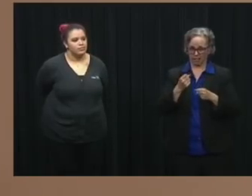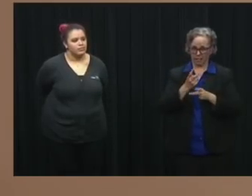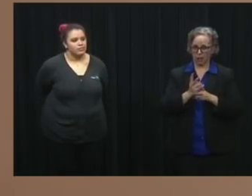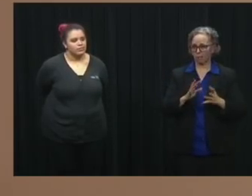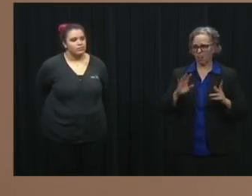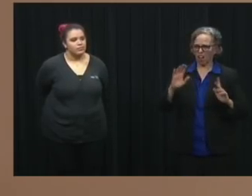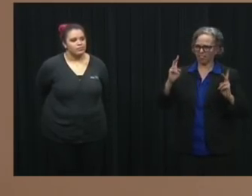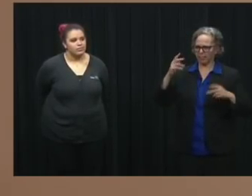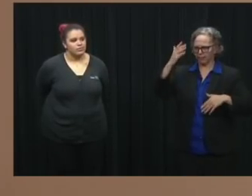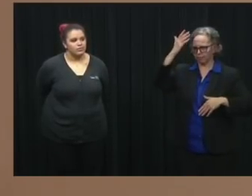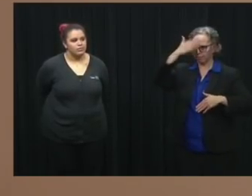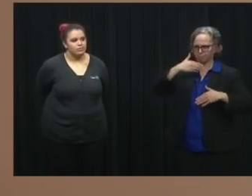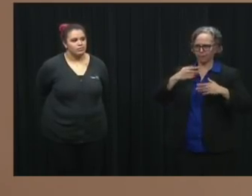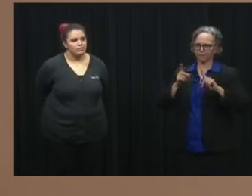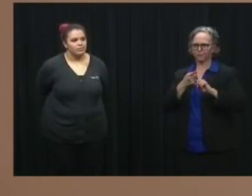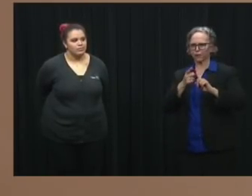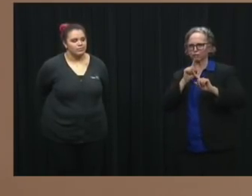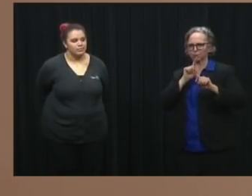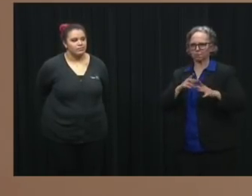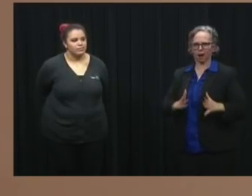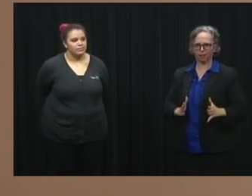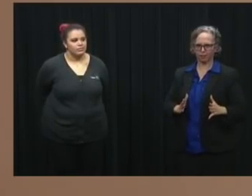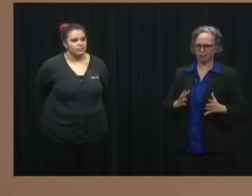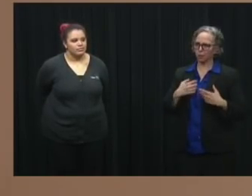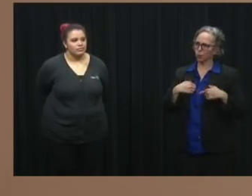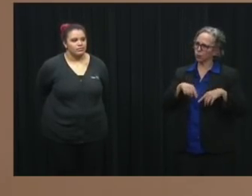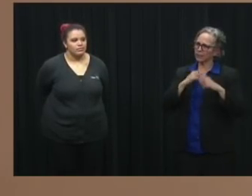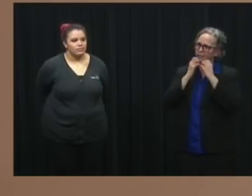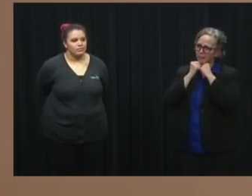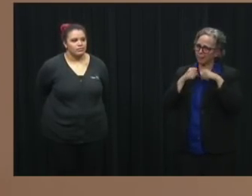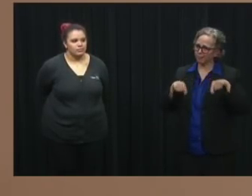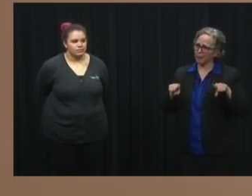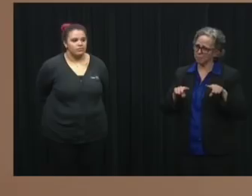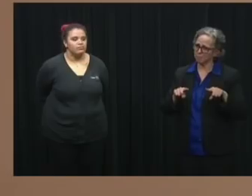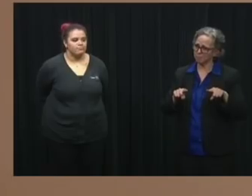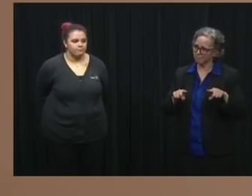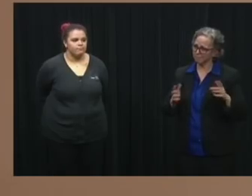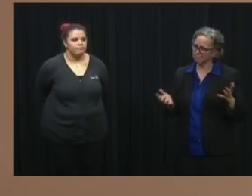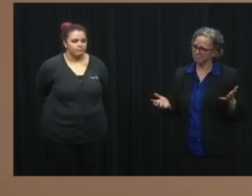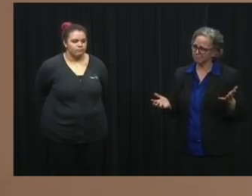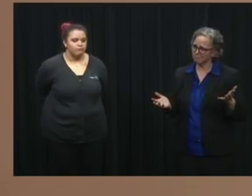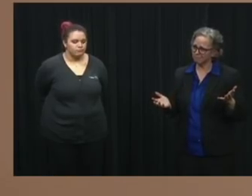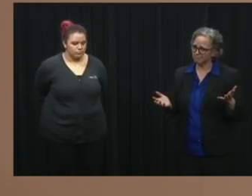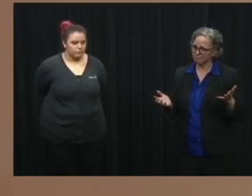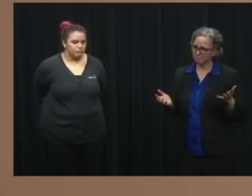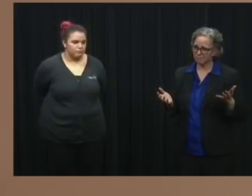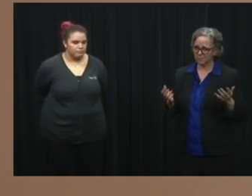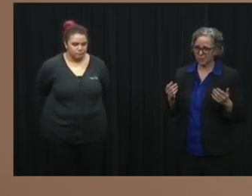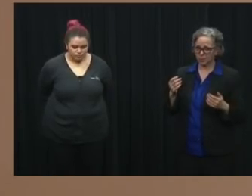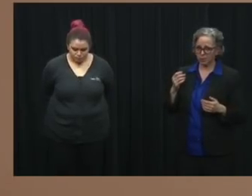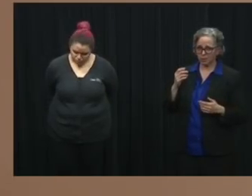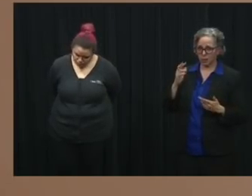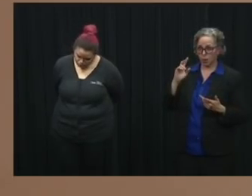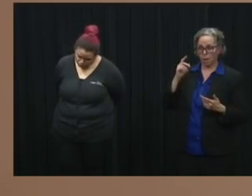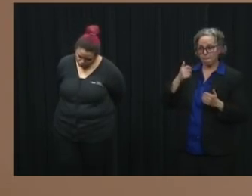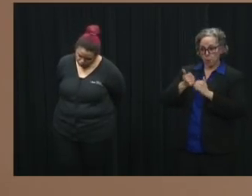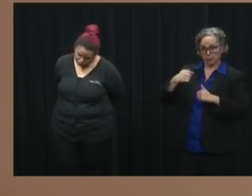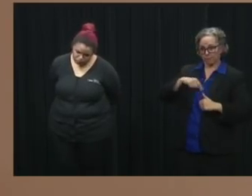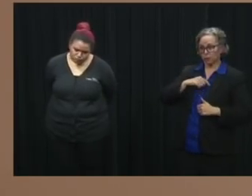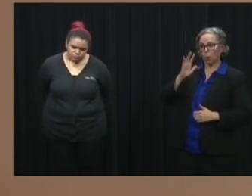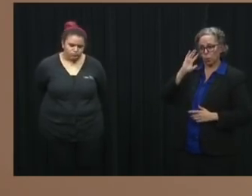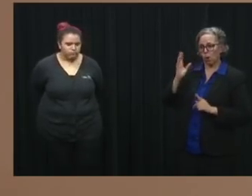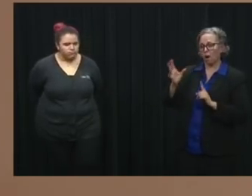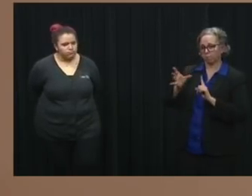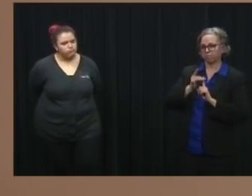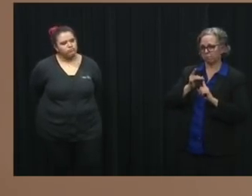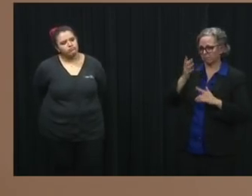are precious to us right now. And, remember, most of us will get sick. Healthcare workers will go home and be around their kids who